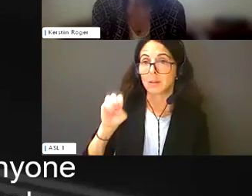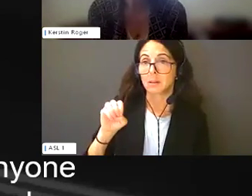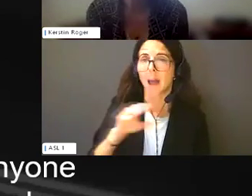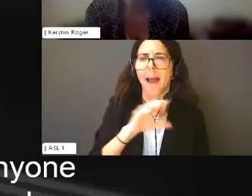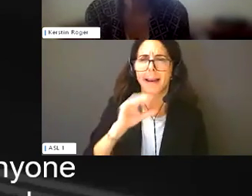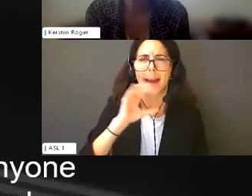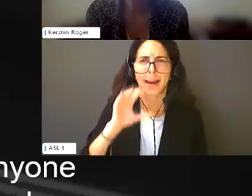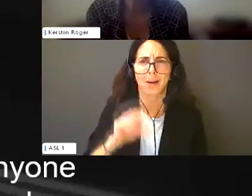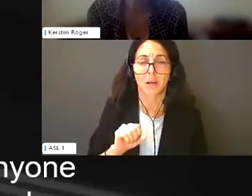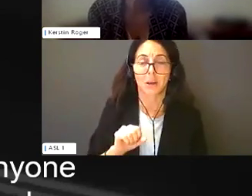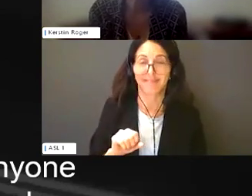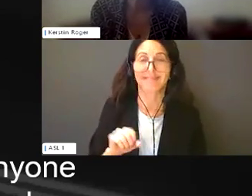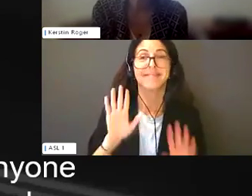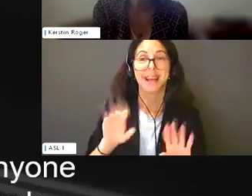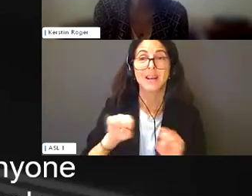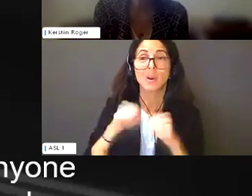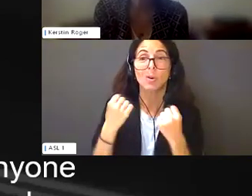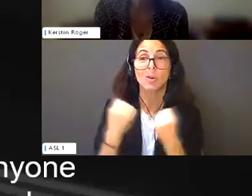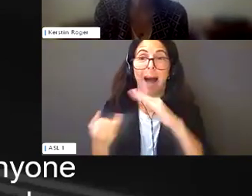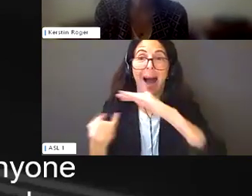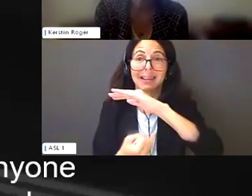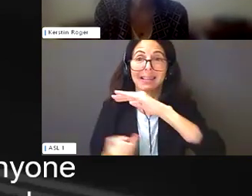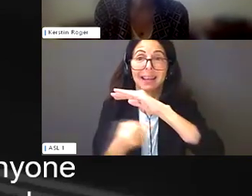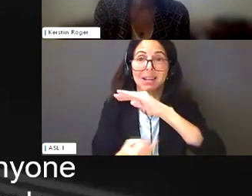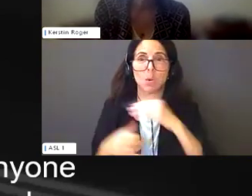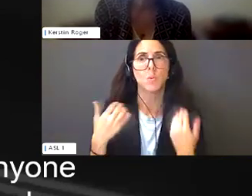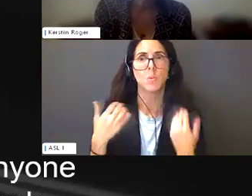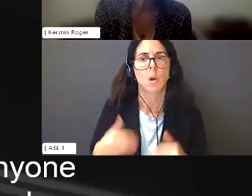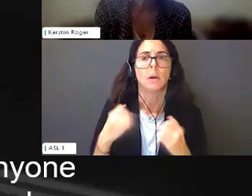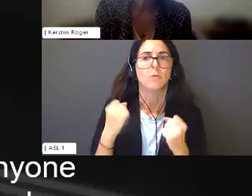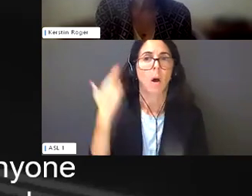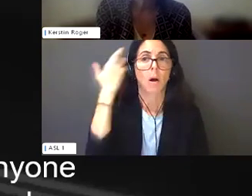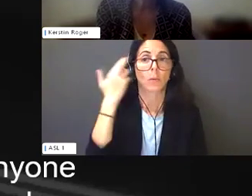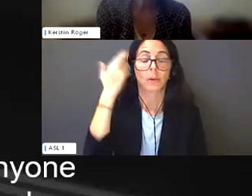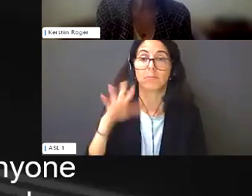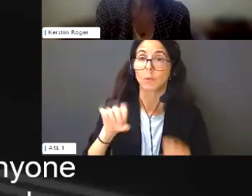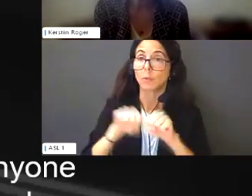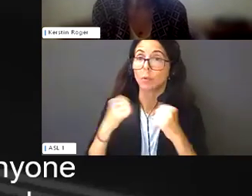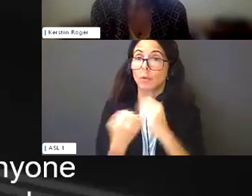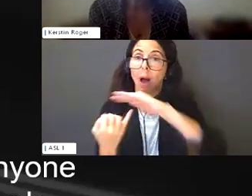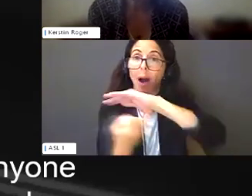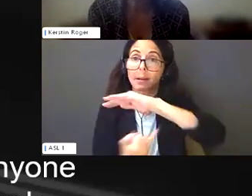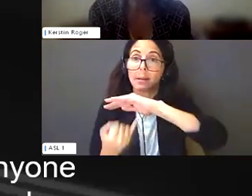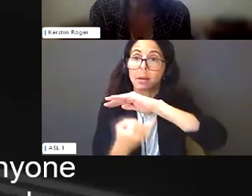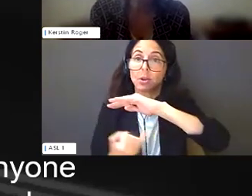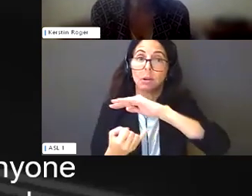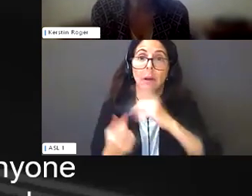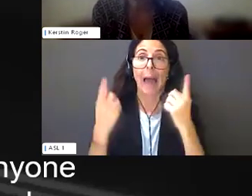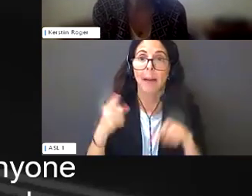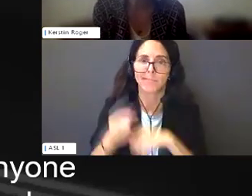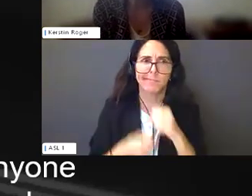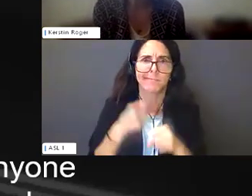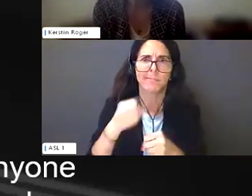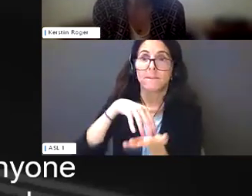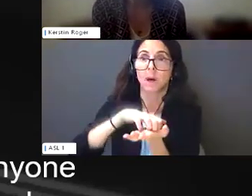aging, social isolation tends to be a very strong factor. So social isolation may put people in a vulnerable position.